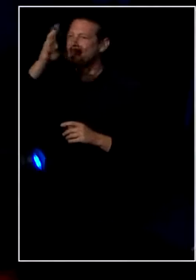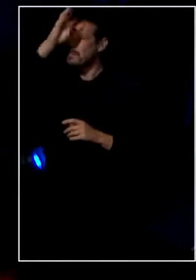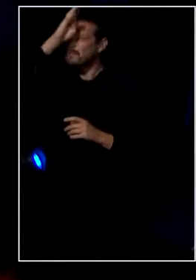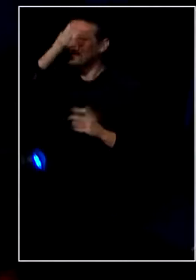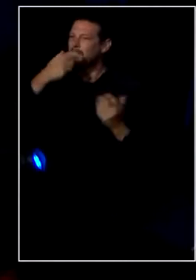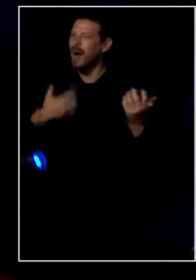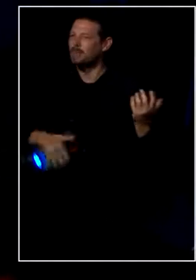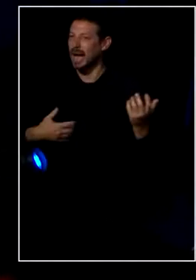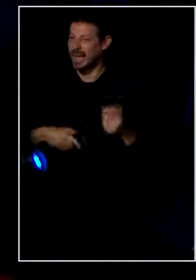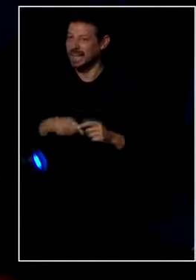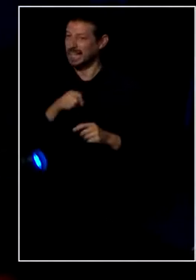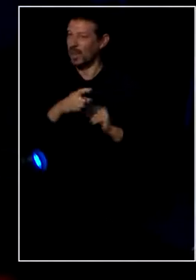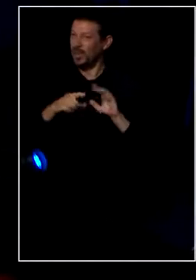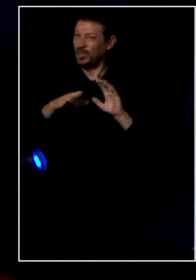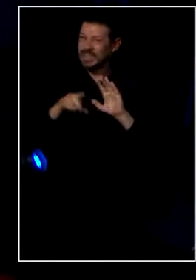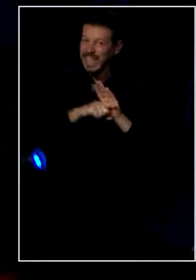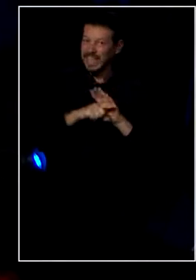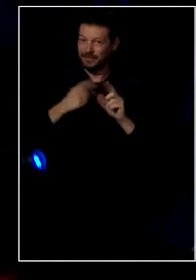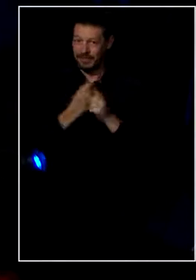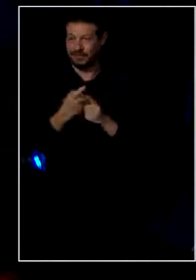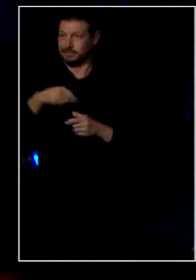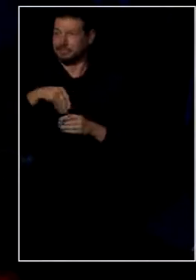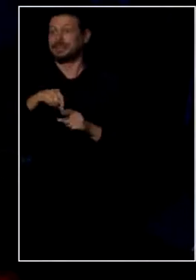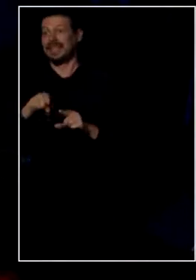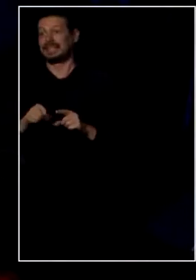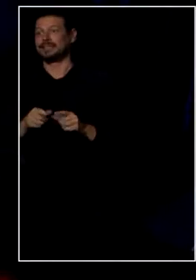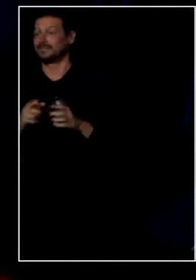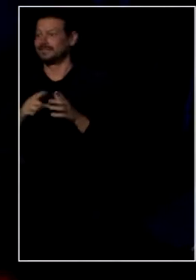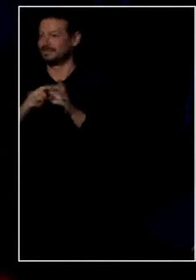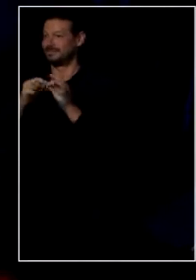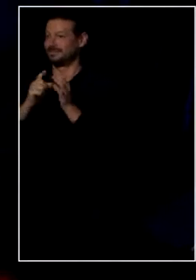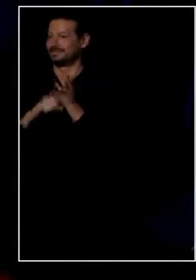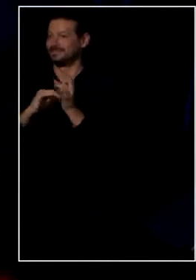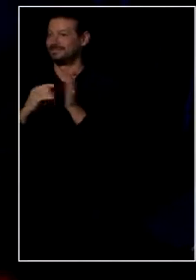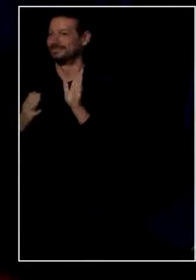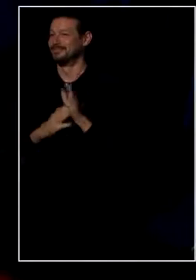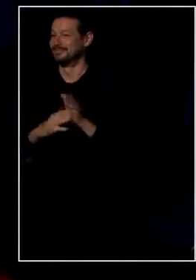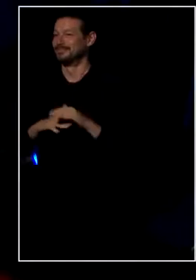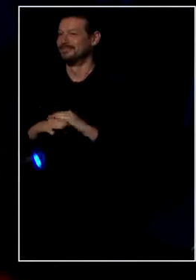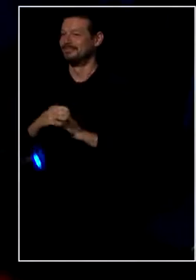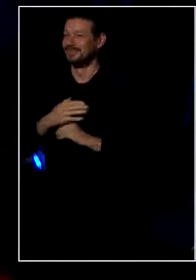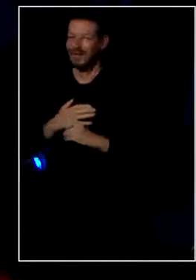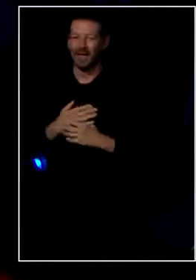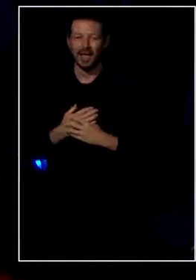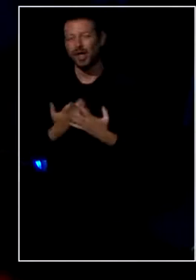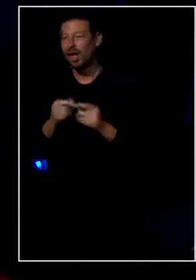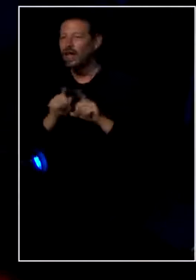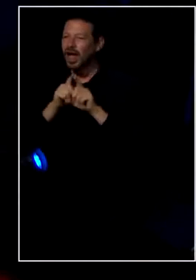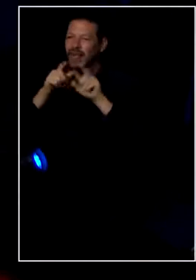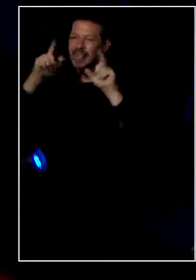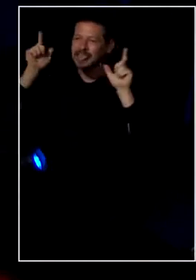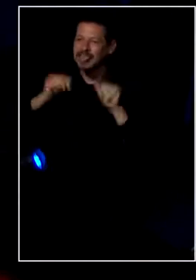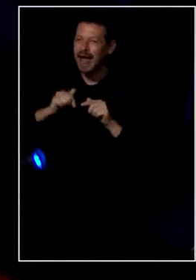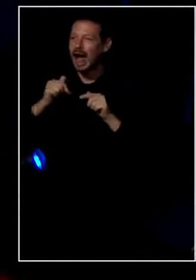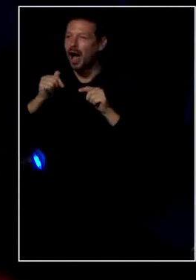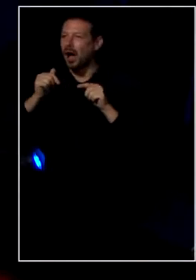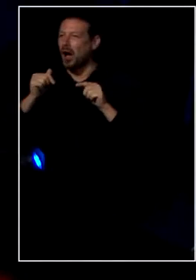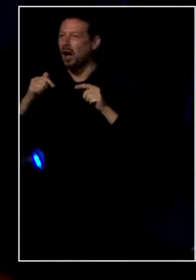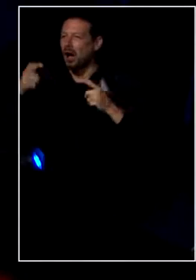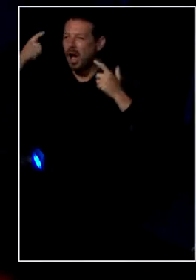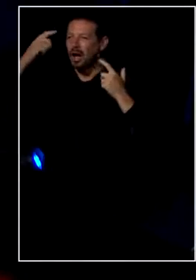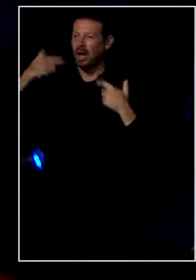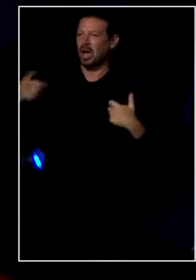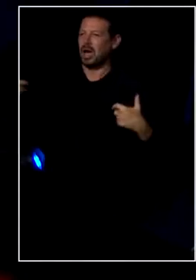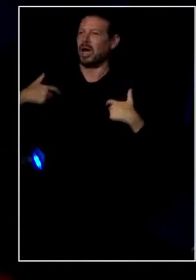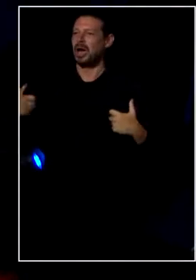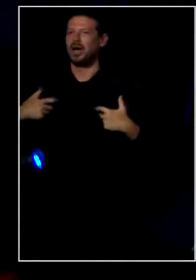go, but that's an interesting way to go. You know? They're loud, they're obnoxious, and they're